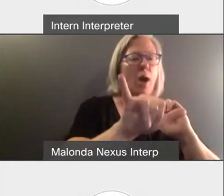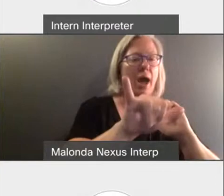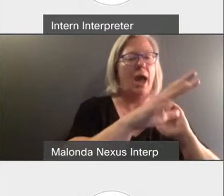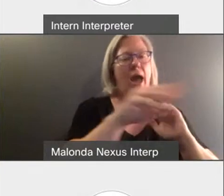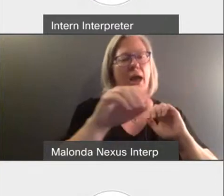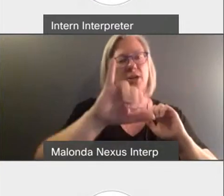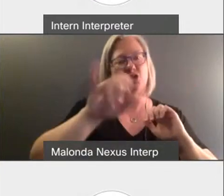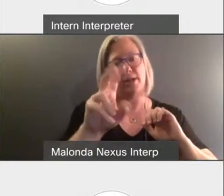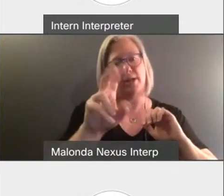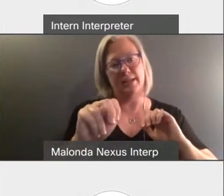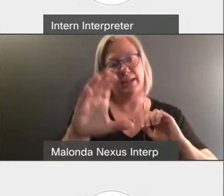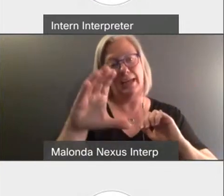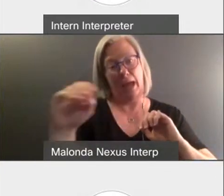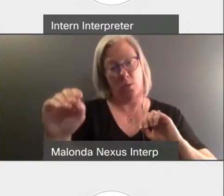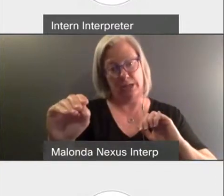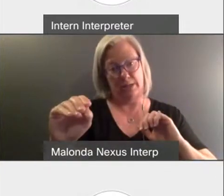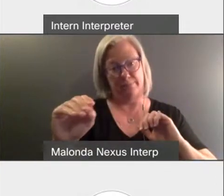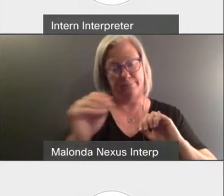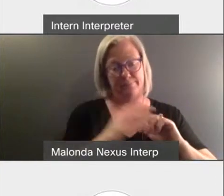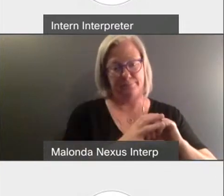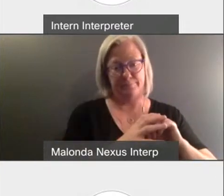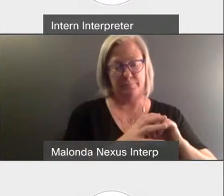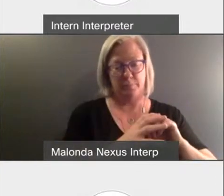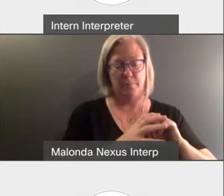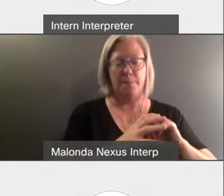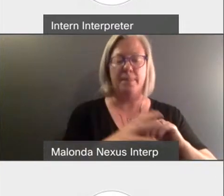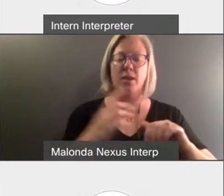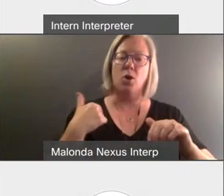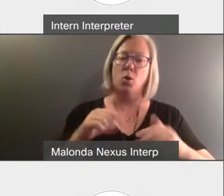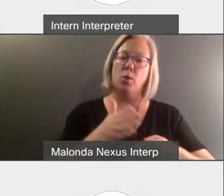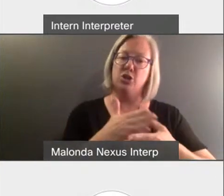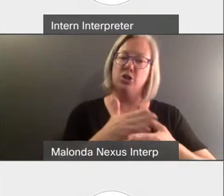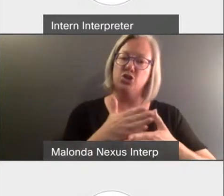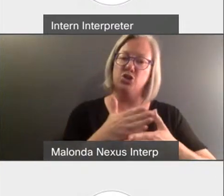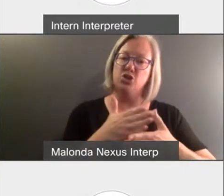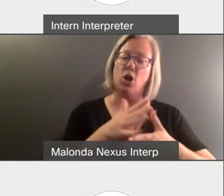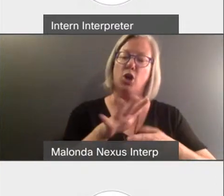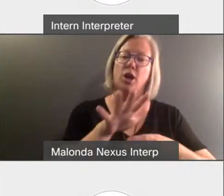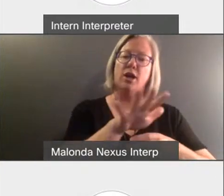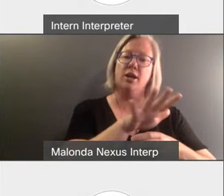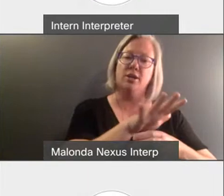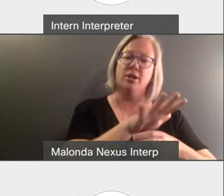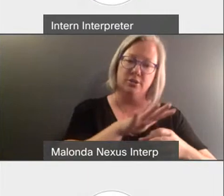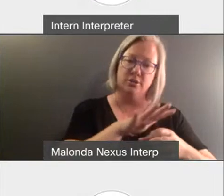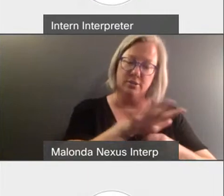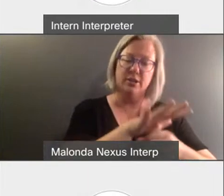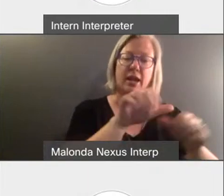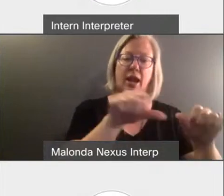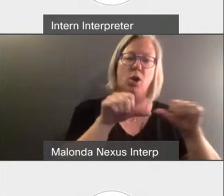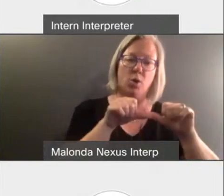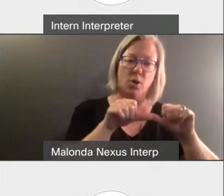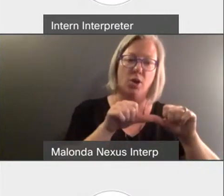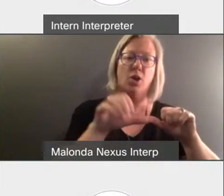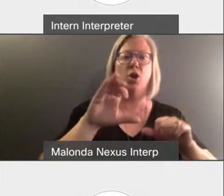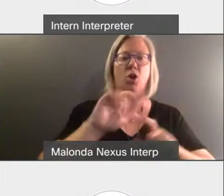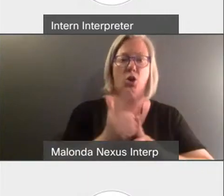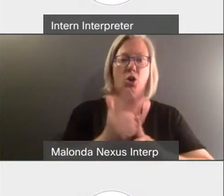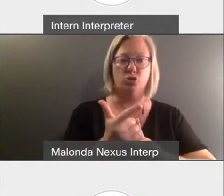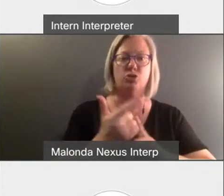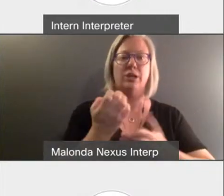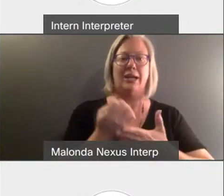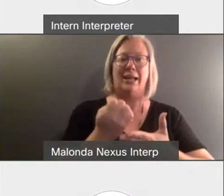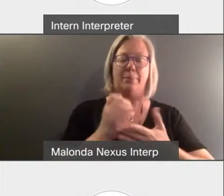as the Kansas contribution to the overall. We share geographic similarities, cultural and economic ties. There are fluid transitions and